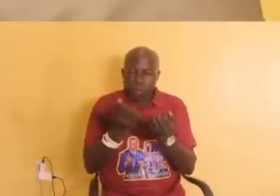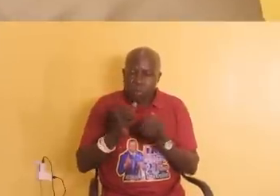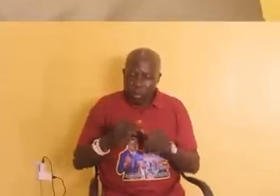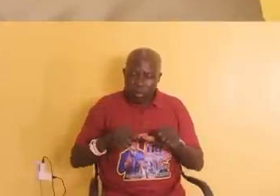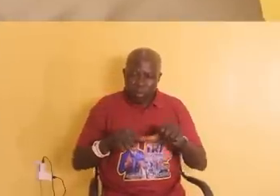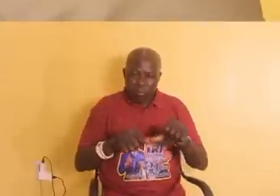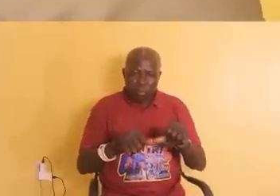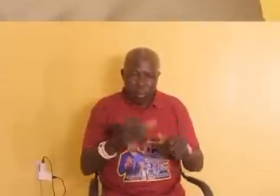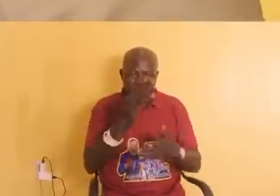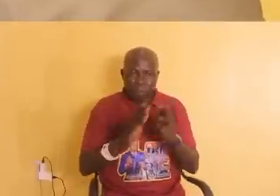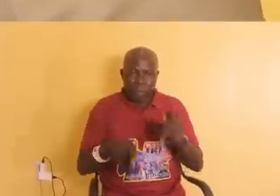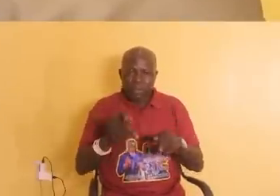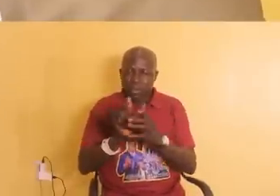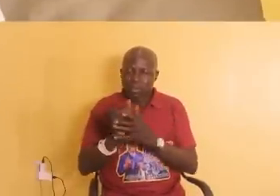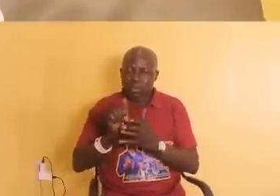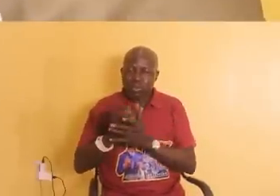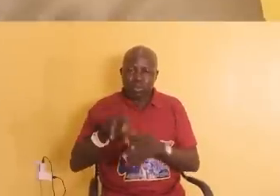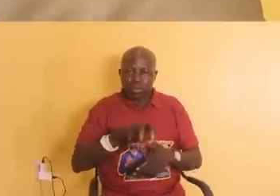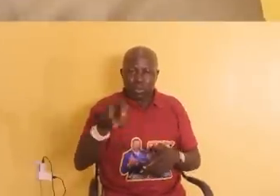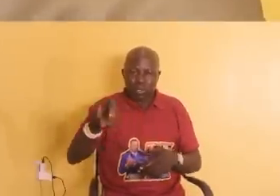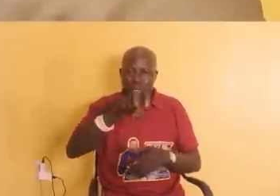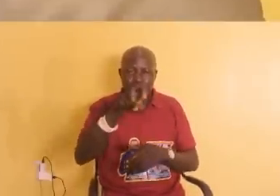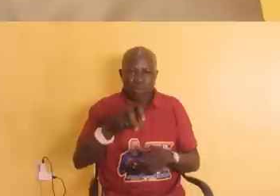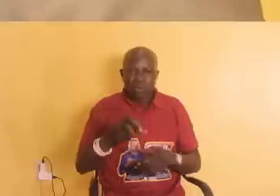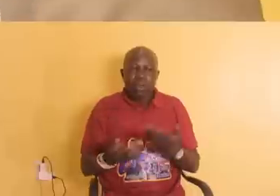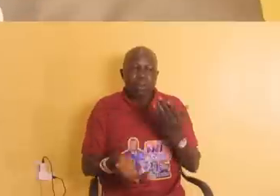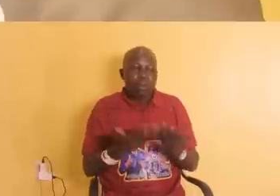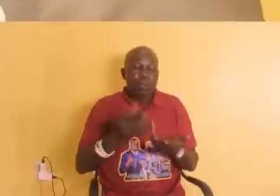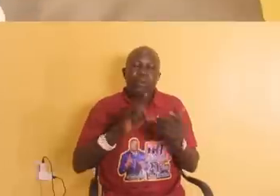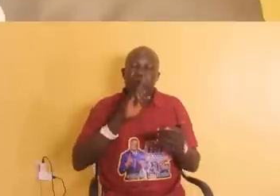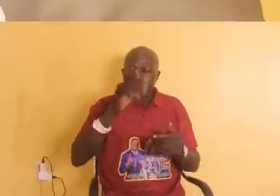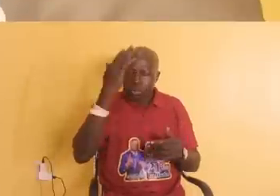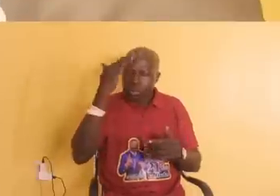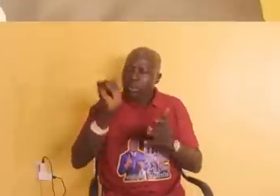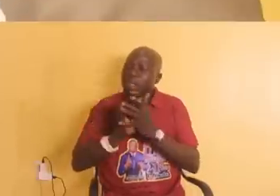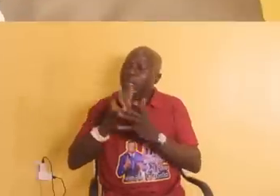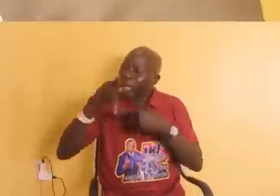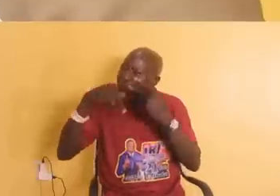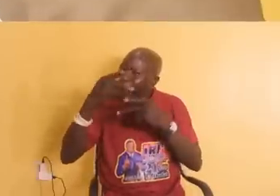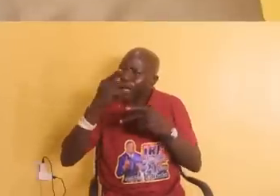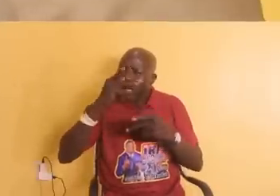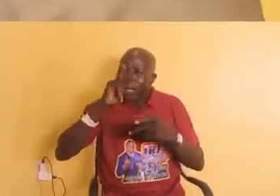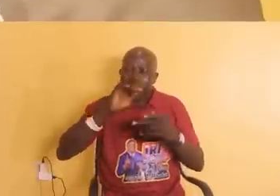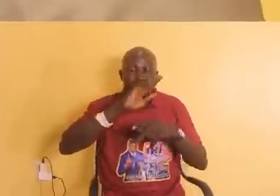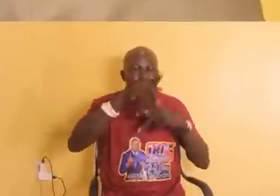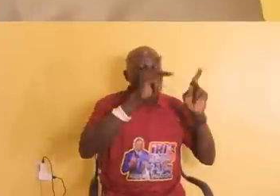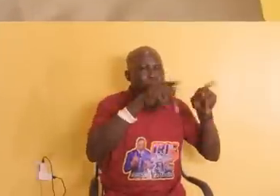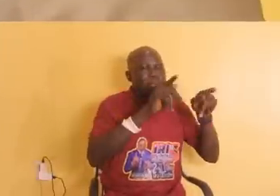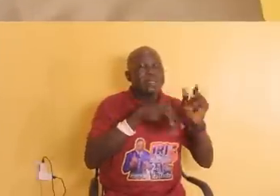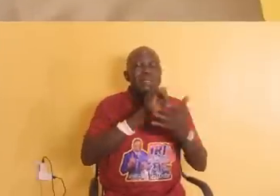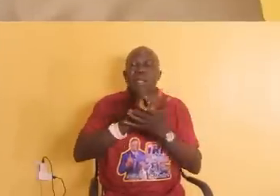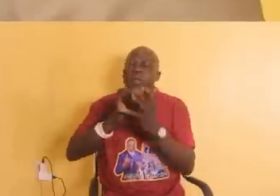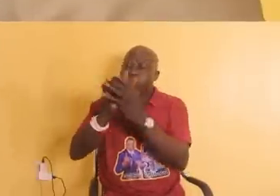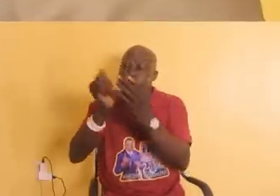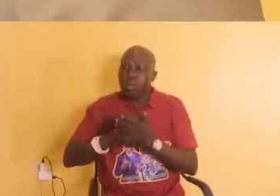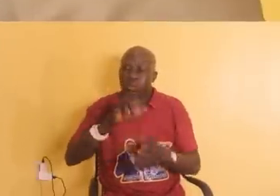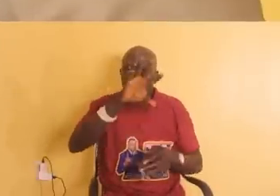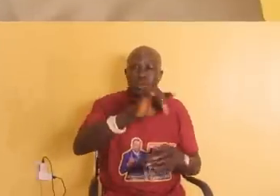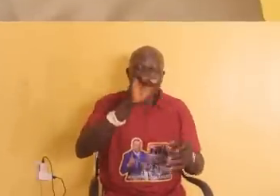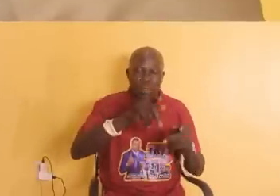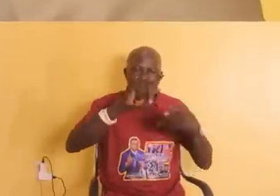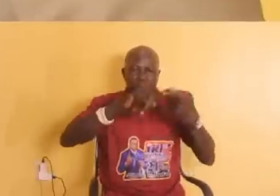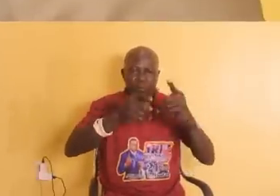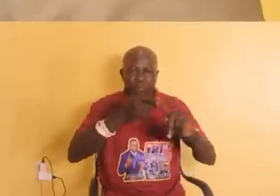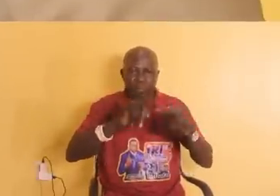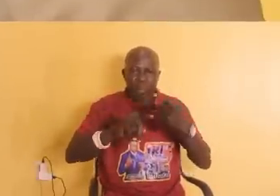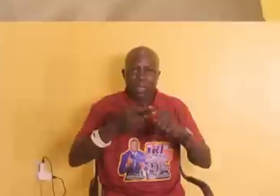si riajo. You want to travel with one. O ye ko wo ru eyan to fe ba lo. You're supposed to look at the kind of person you want to be. Eyan lo re. The person you choose as o friend. O